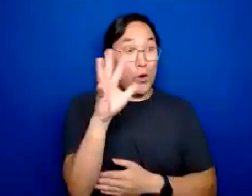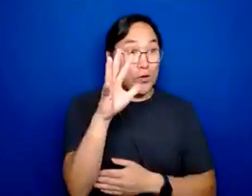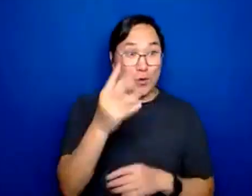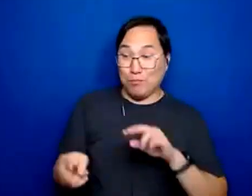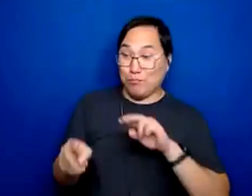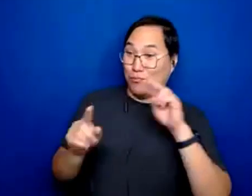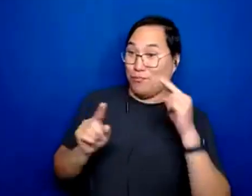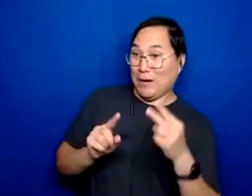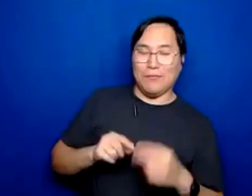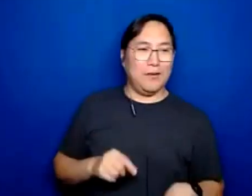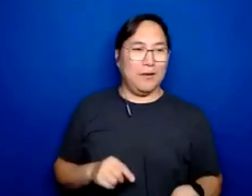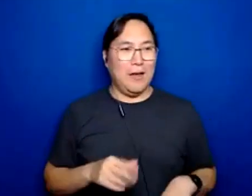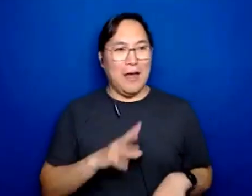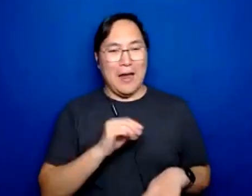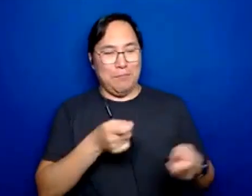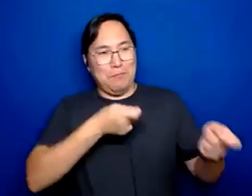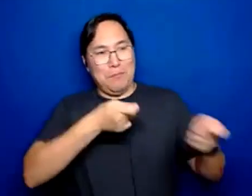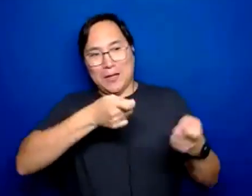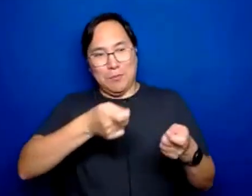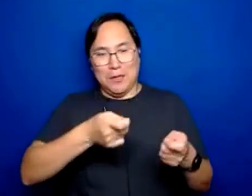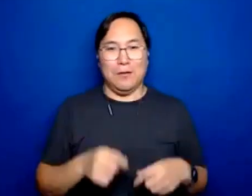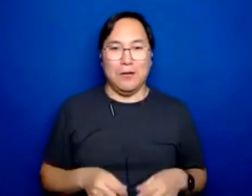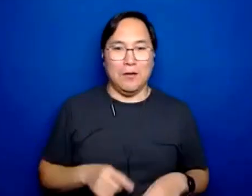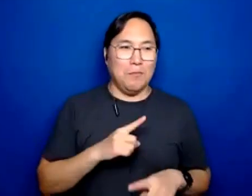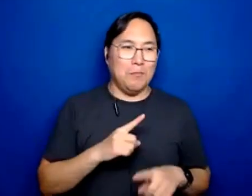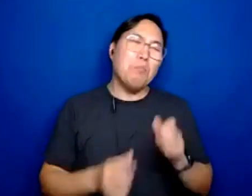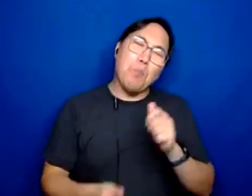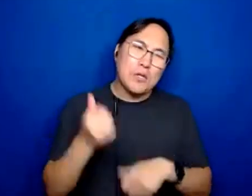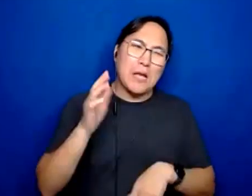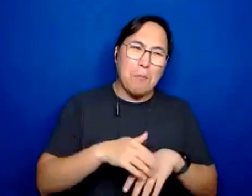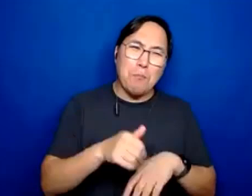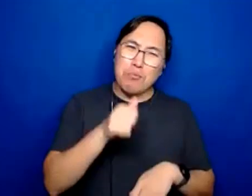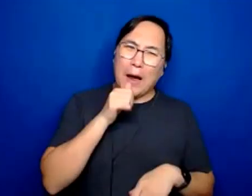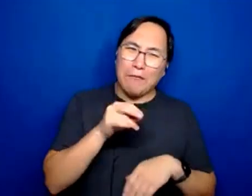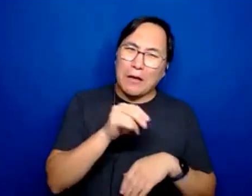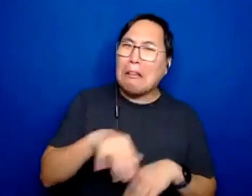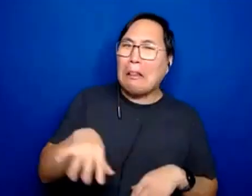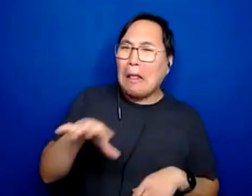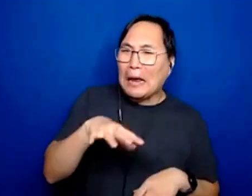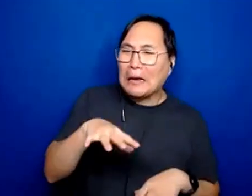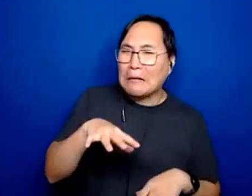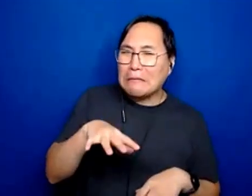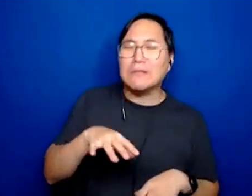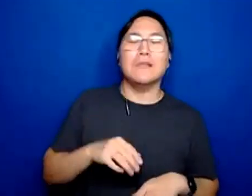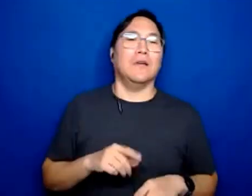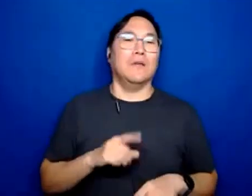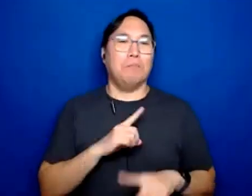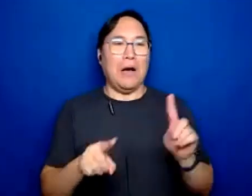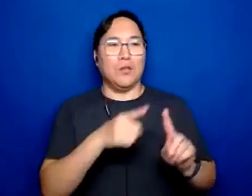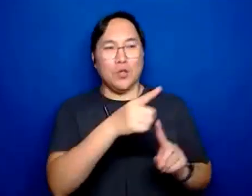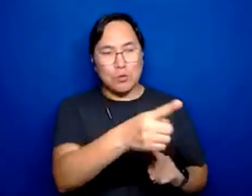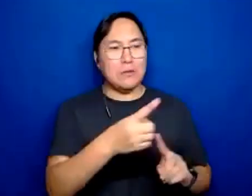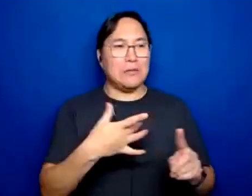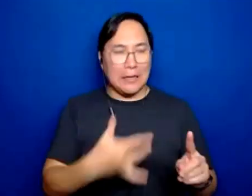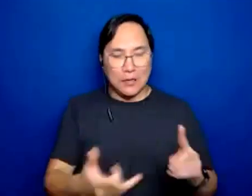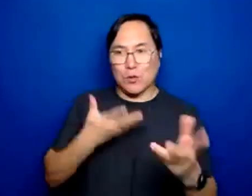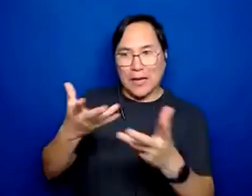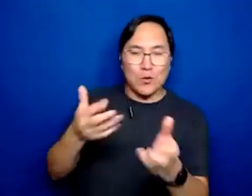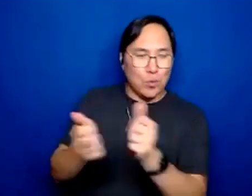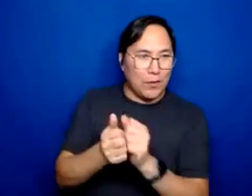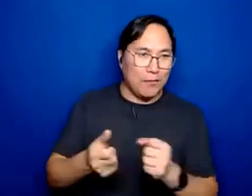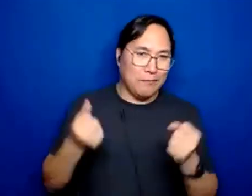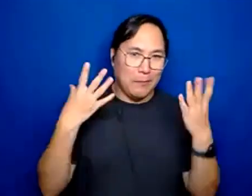standpoint and doing forest management, but mostly on private land, I suspect. But Ethan also communicates with lots of folks